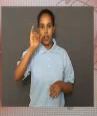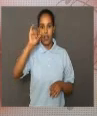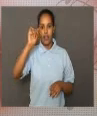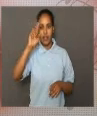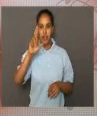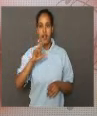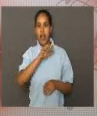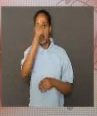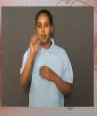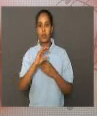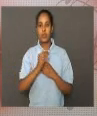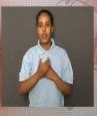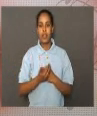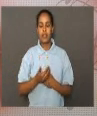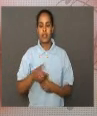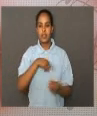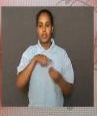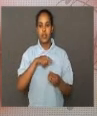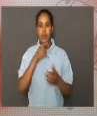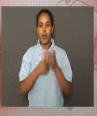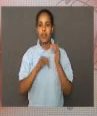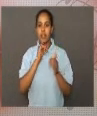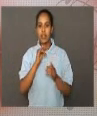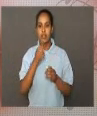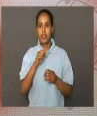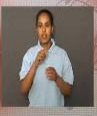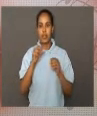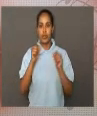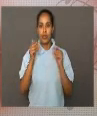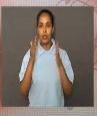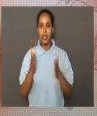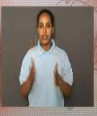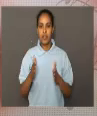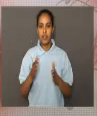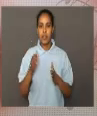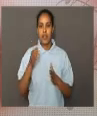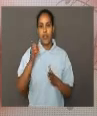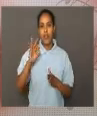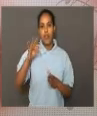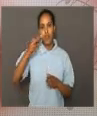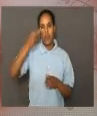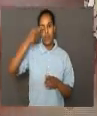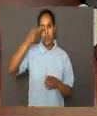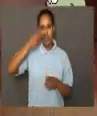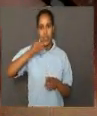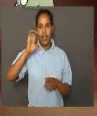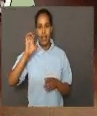atmosphere. What is the solubility of helium?